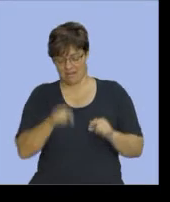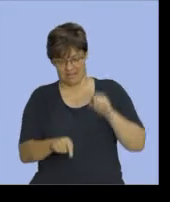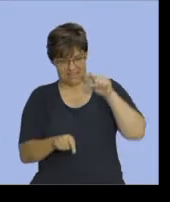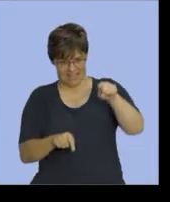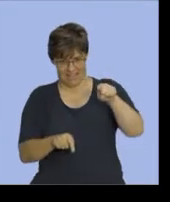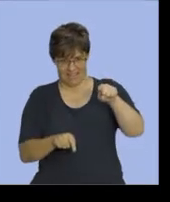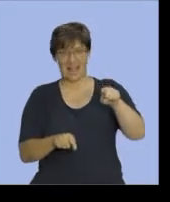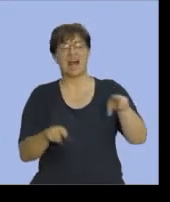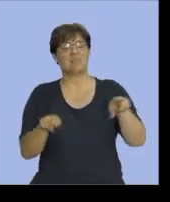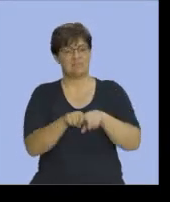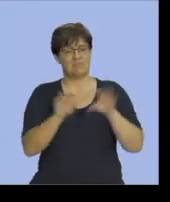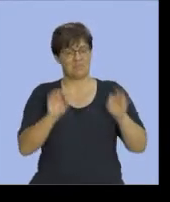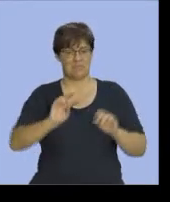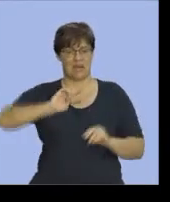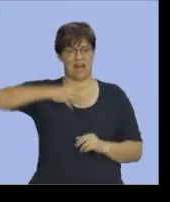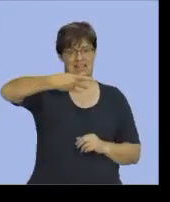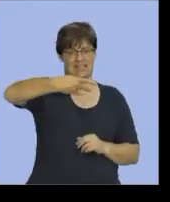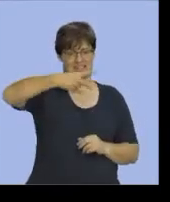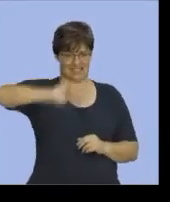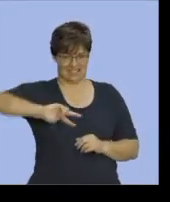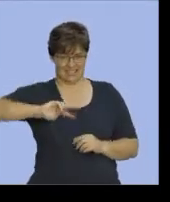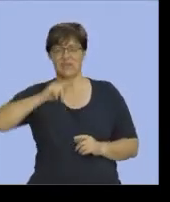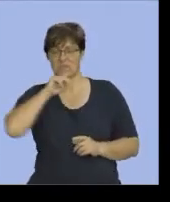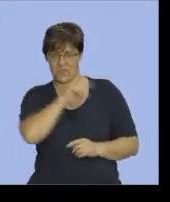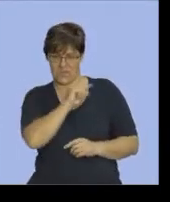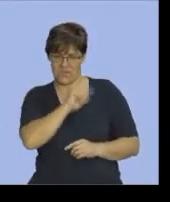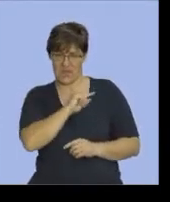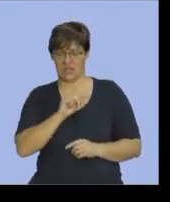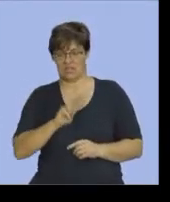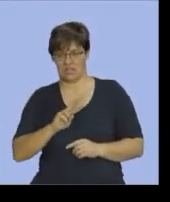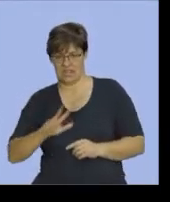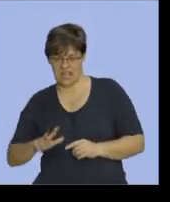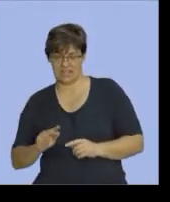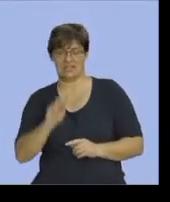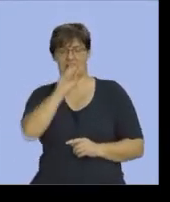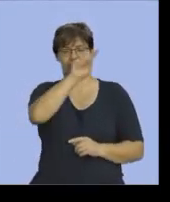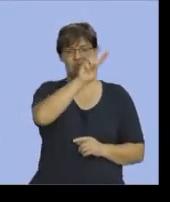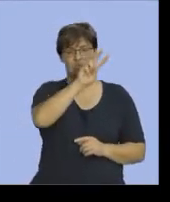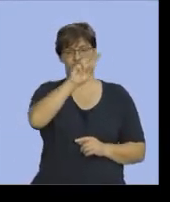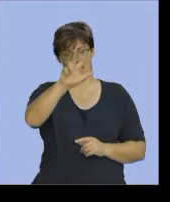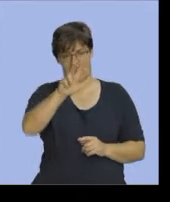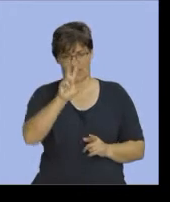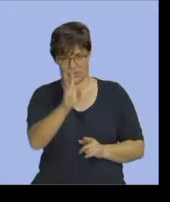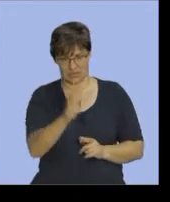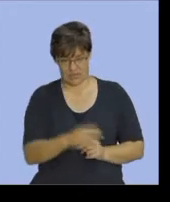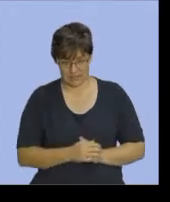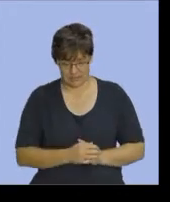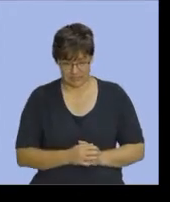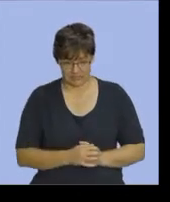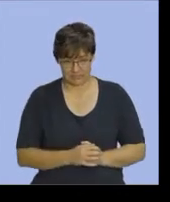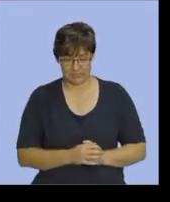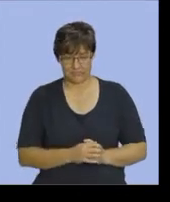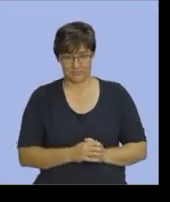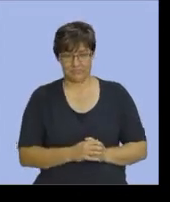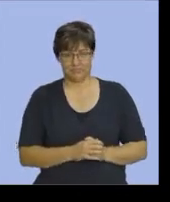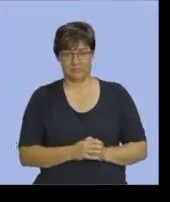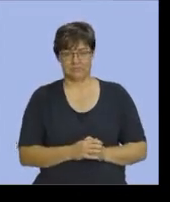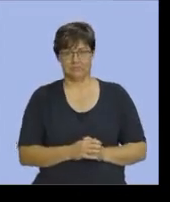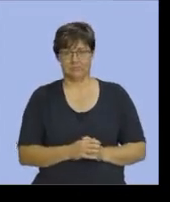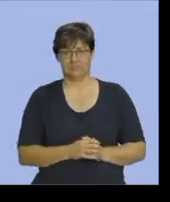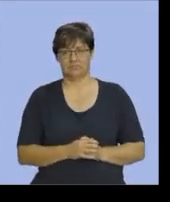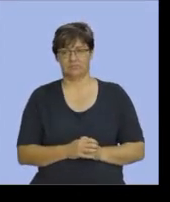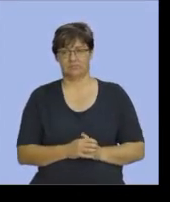two angles to be alternate. Hence, the angle of depression will also be 28